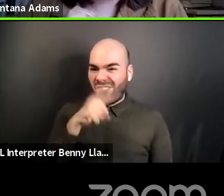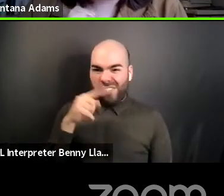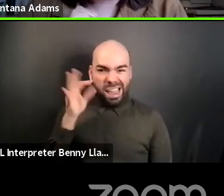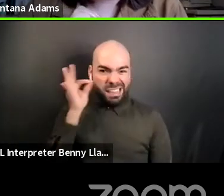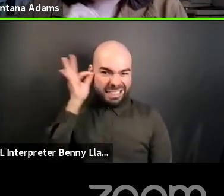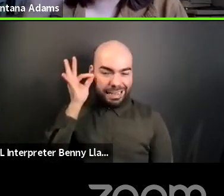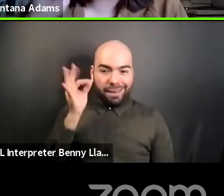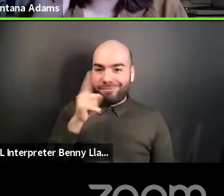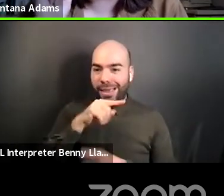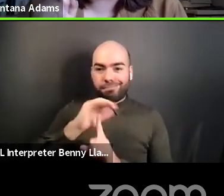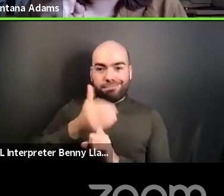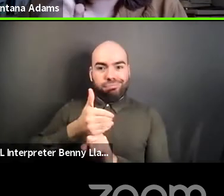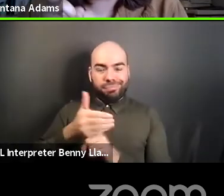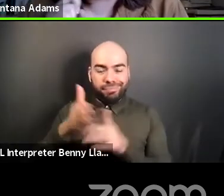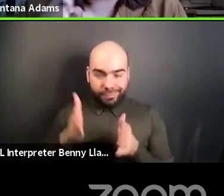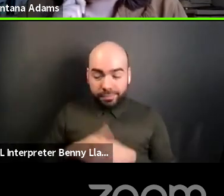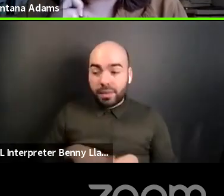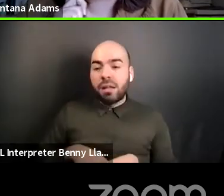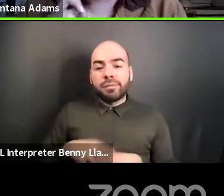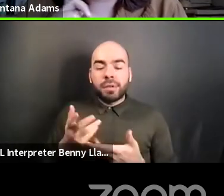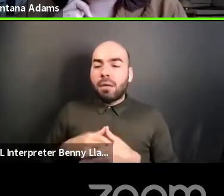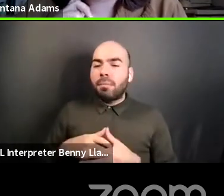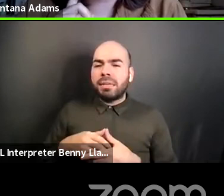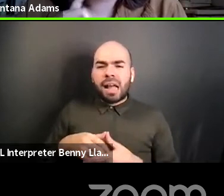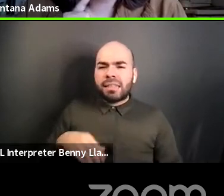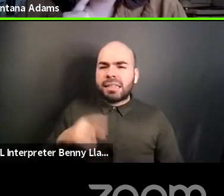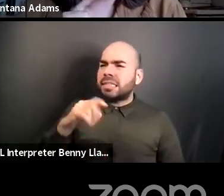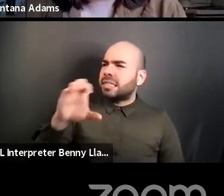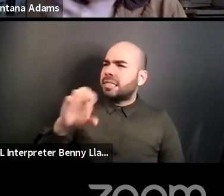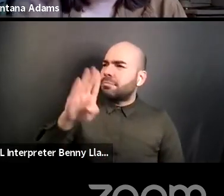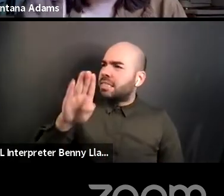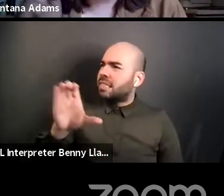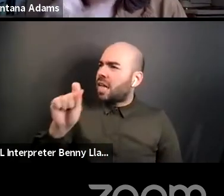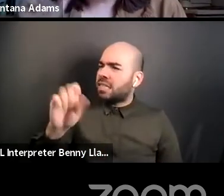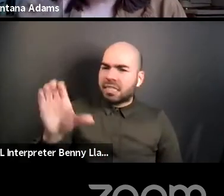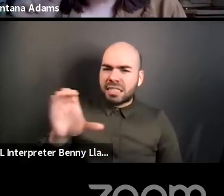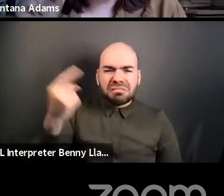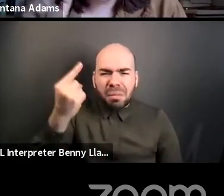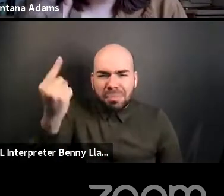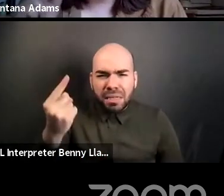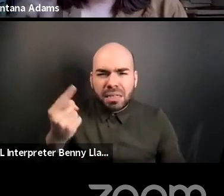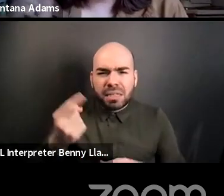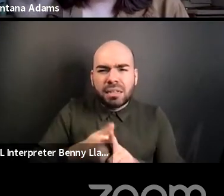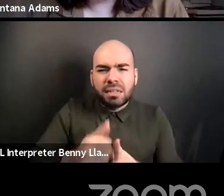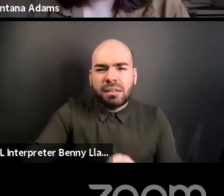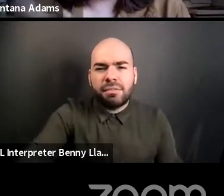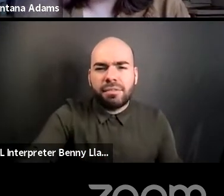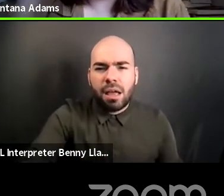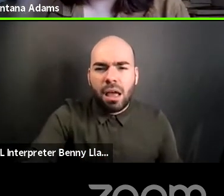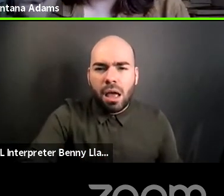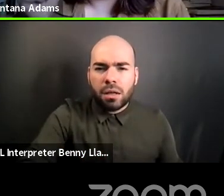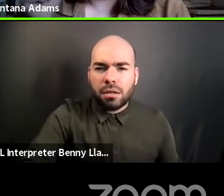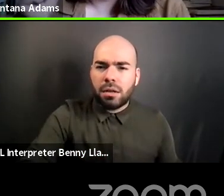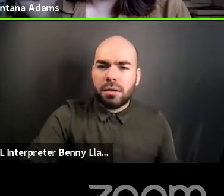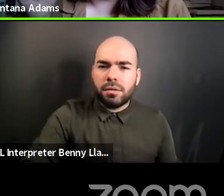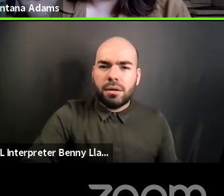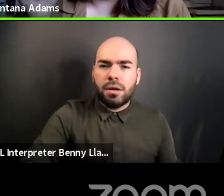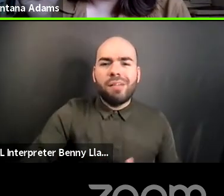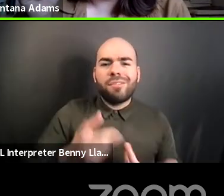share it with everybody, but it's on cbc.ca or something. You can look it up in the Indigenous thing, Indigenous